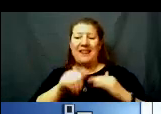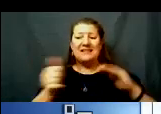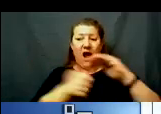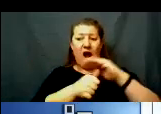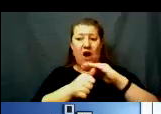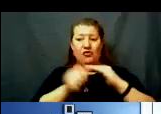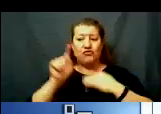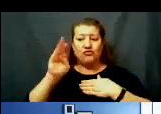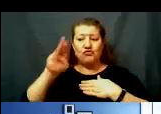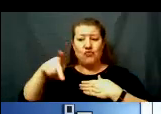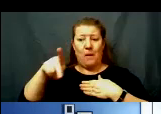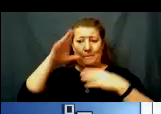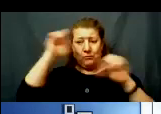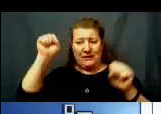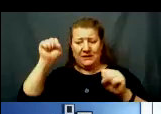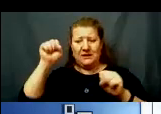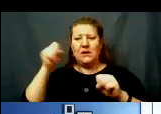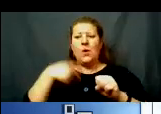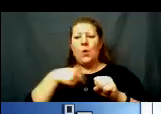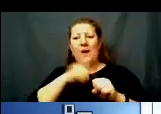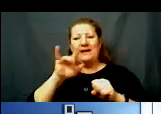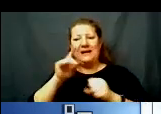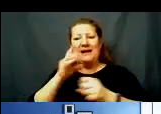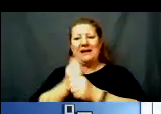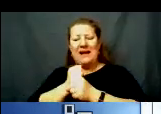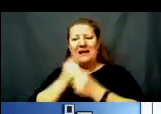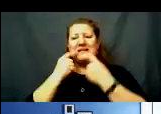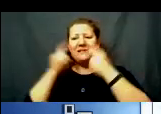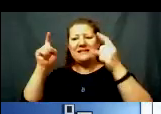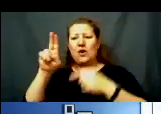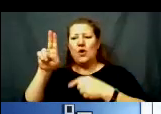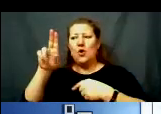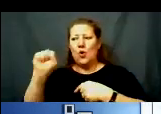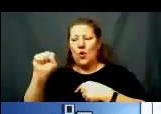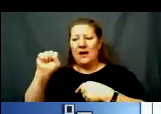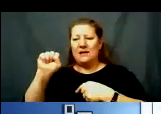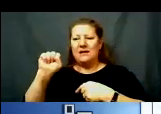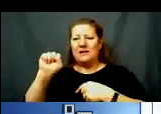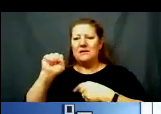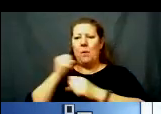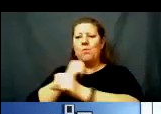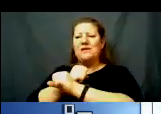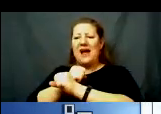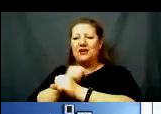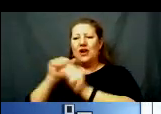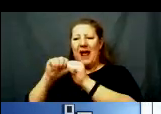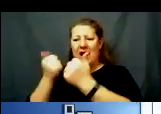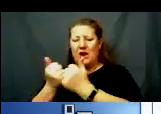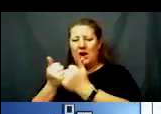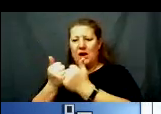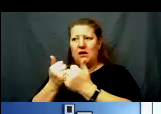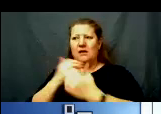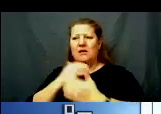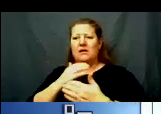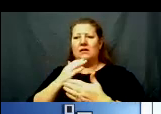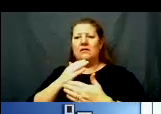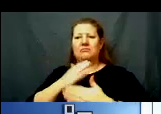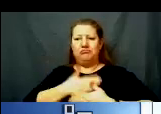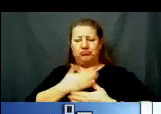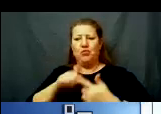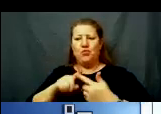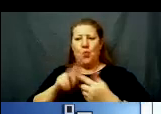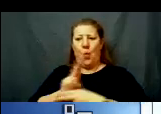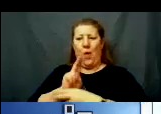administration. And we successfully got the US Environmental Protection Agency to agree to use their platform, their